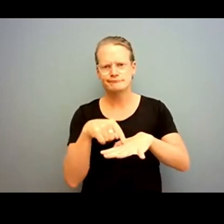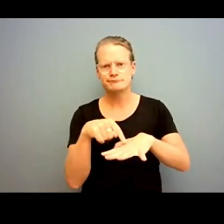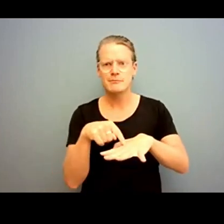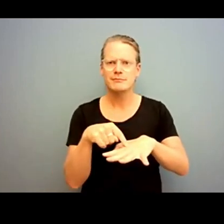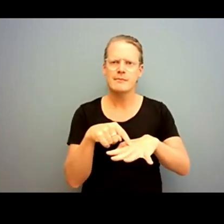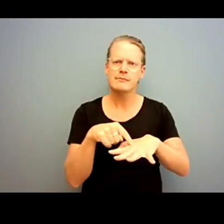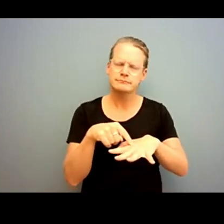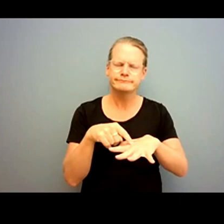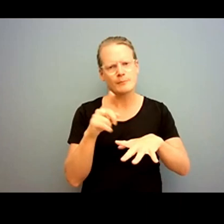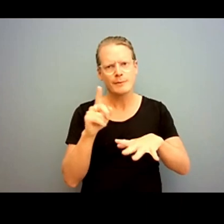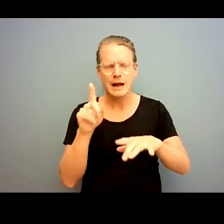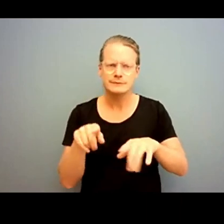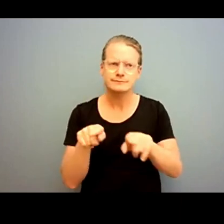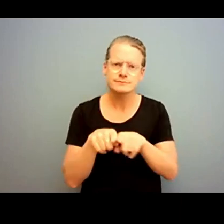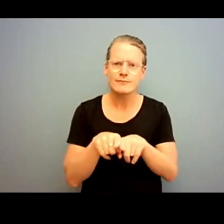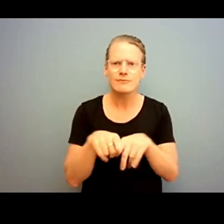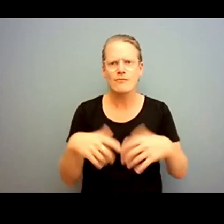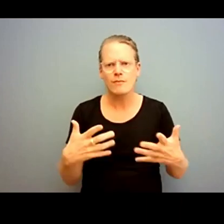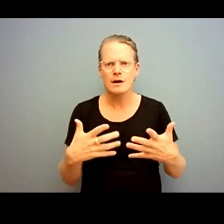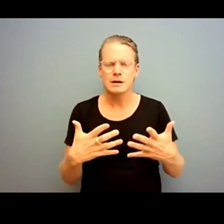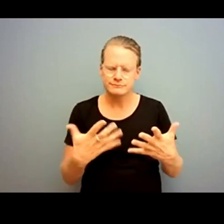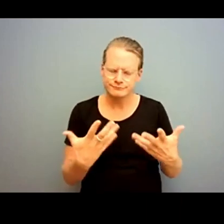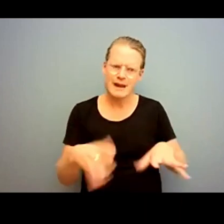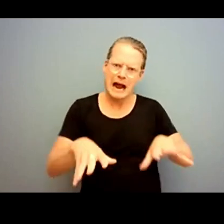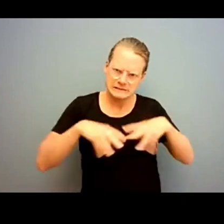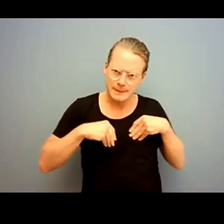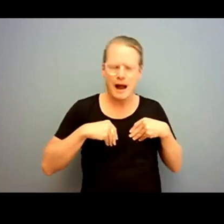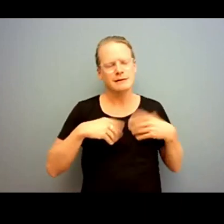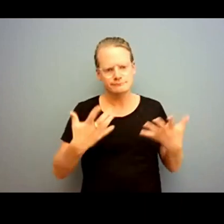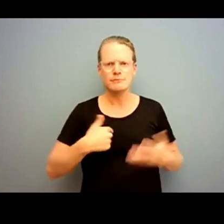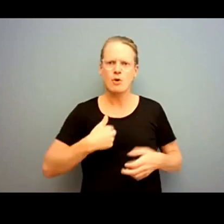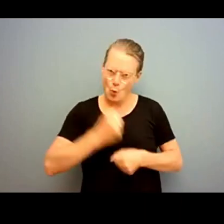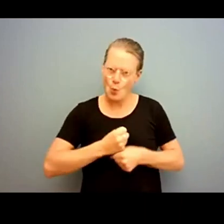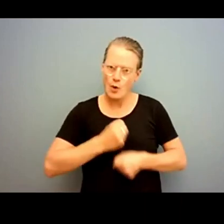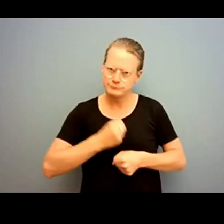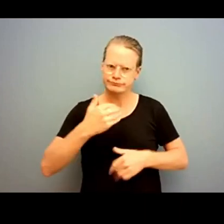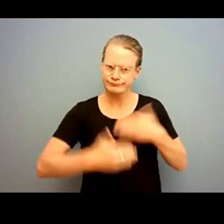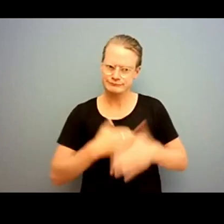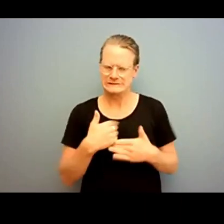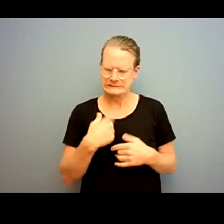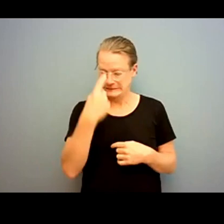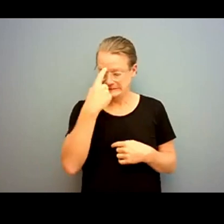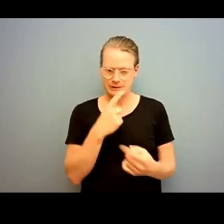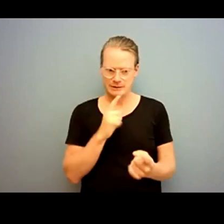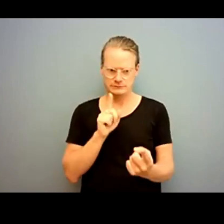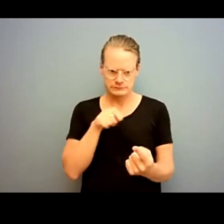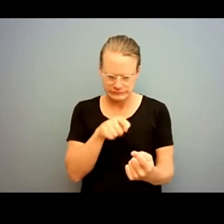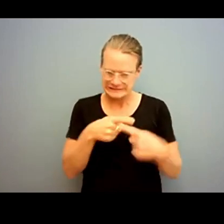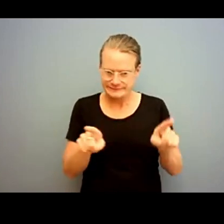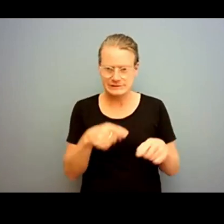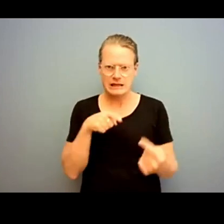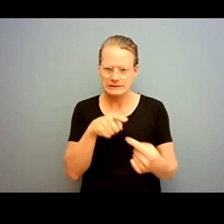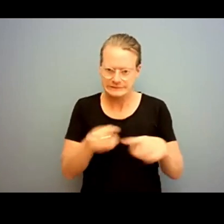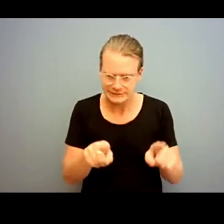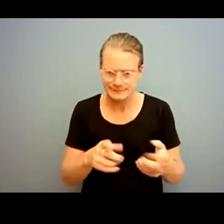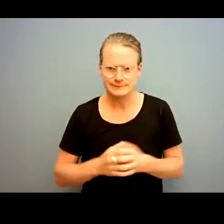questions. These are highly uncomfortable questions in societies that have ruthlessly and rigorously